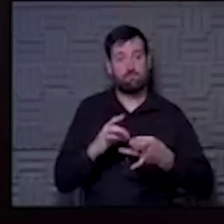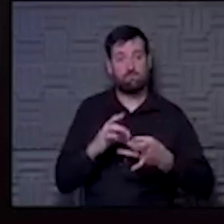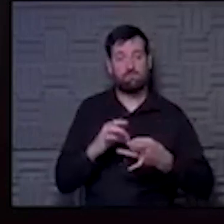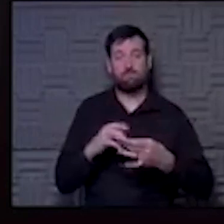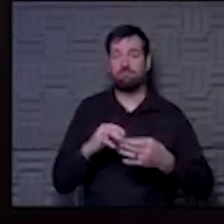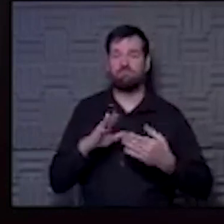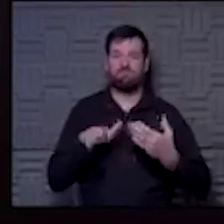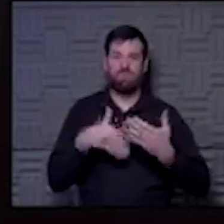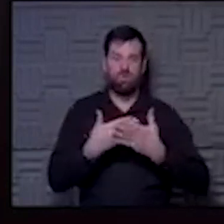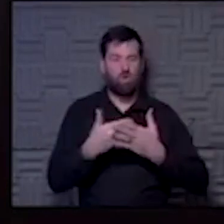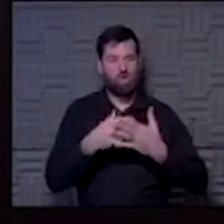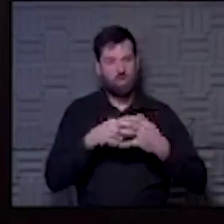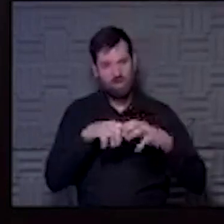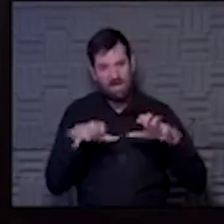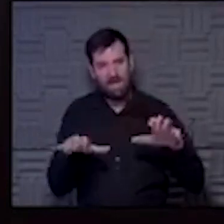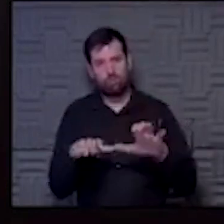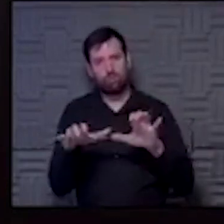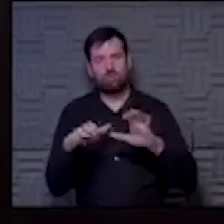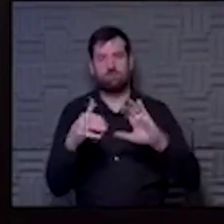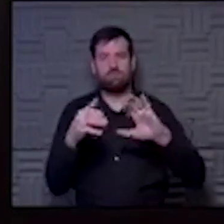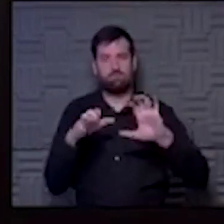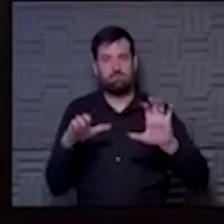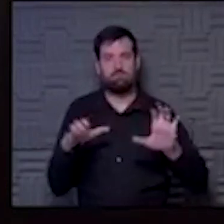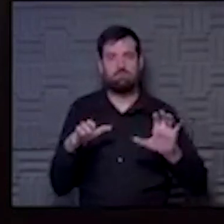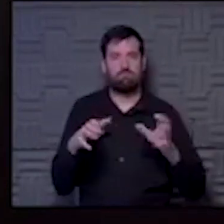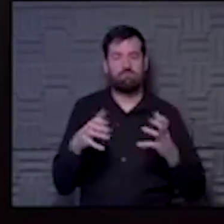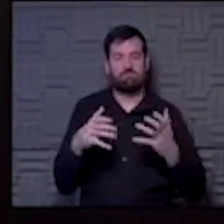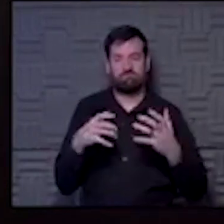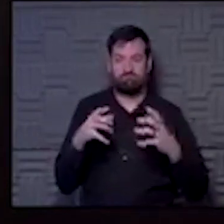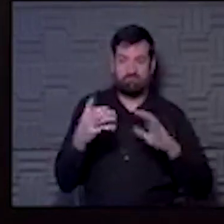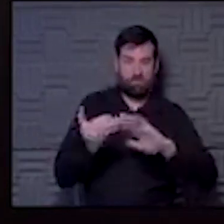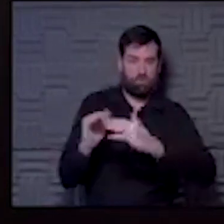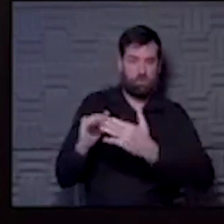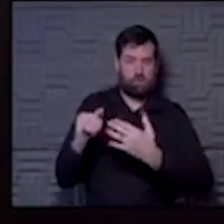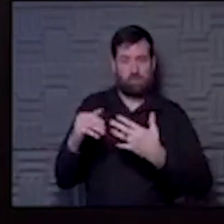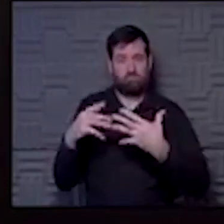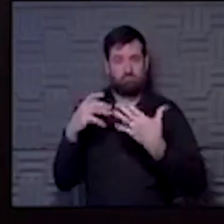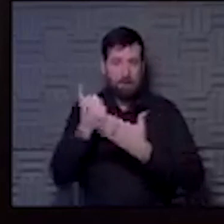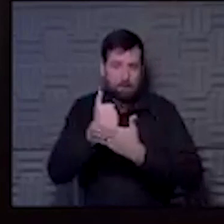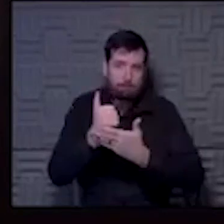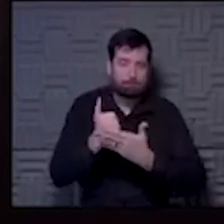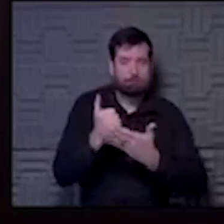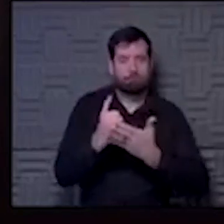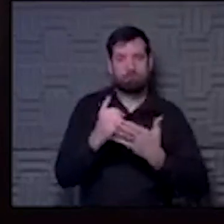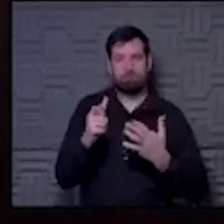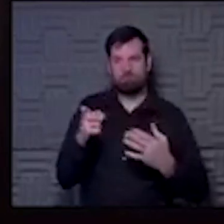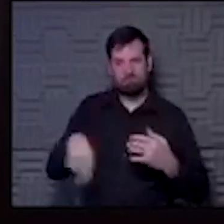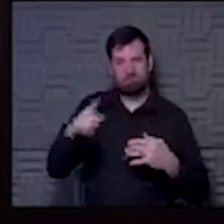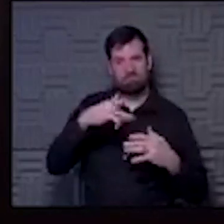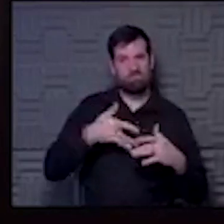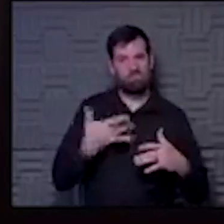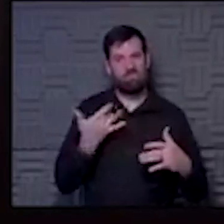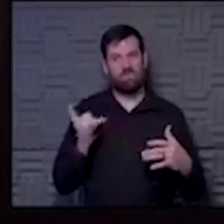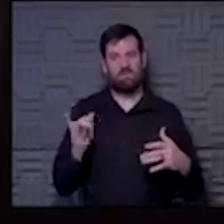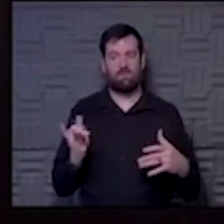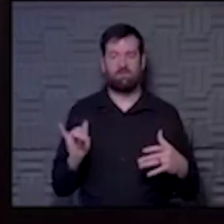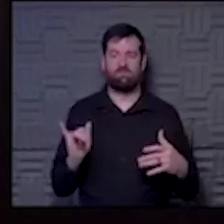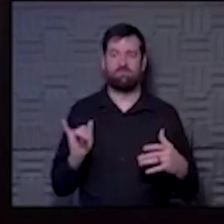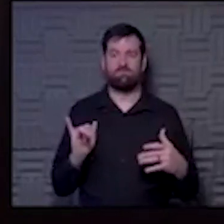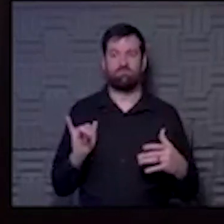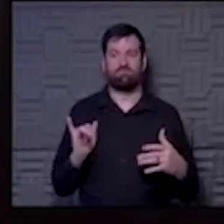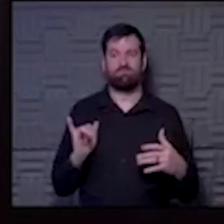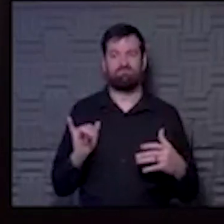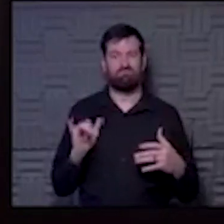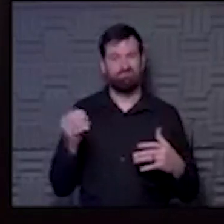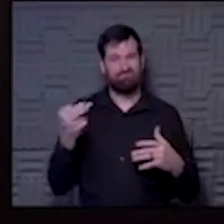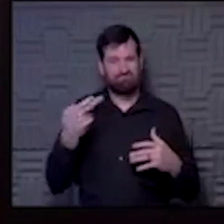all these little actions that we're doing as a community help you and make you feel like the heroes